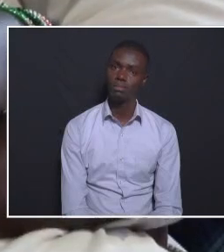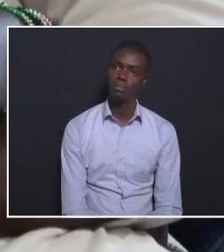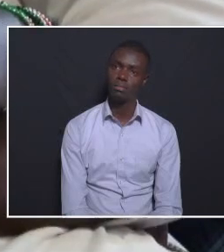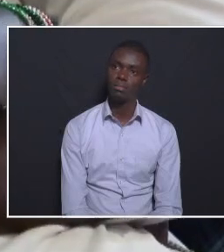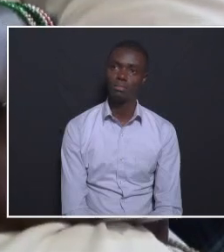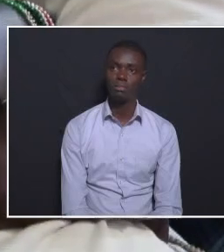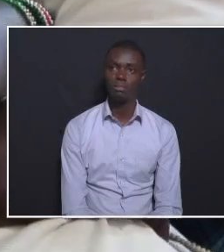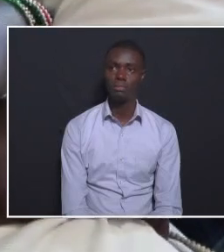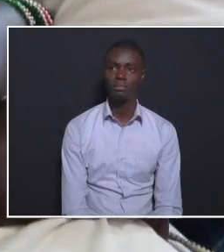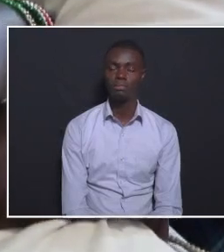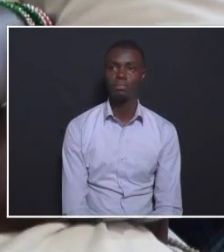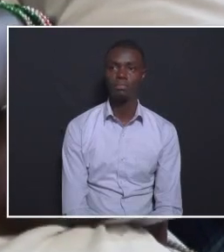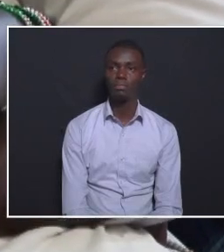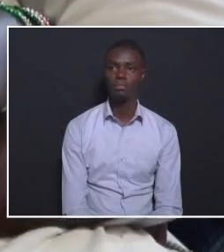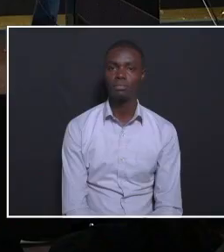So why